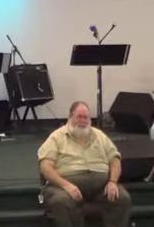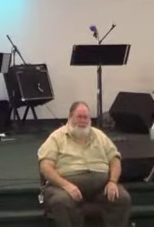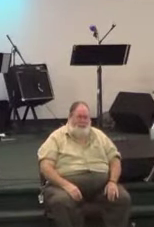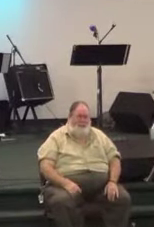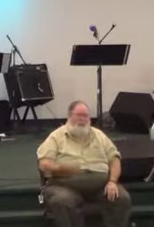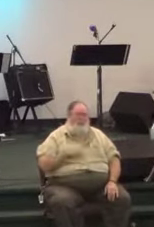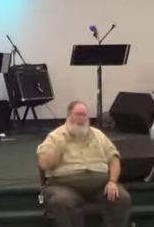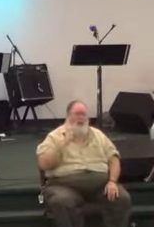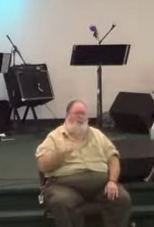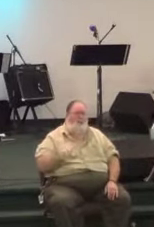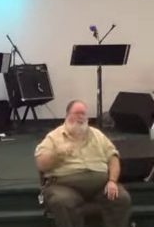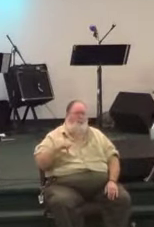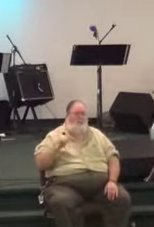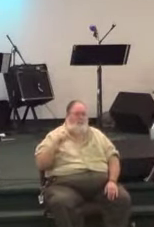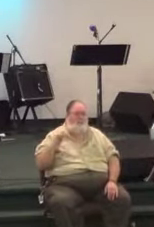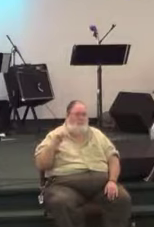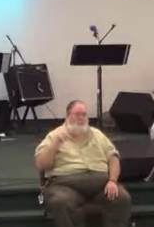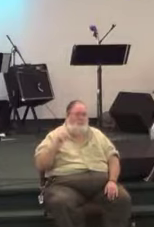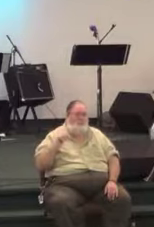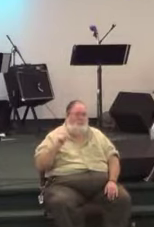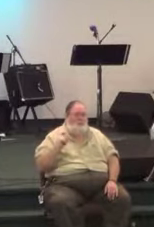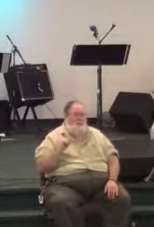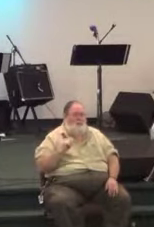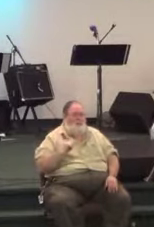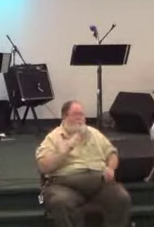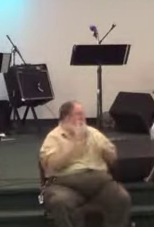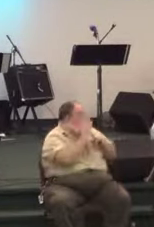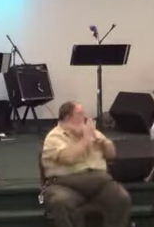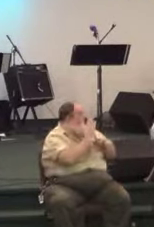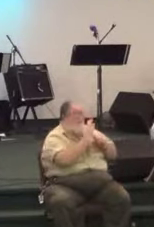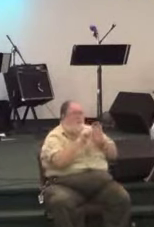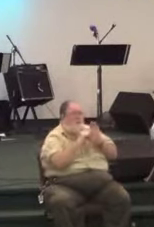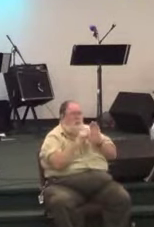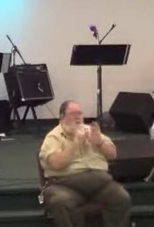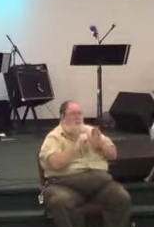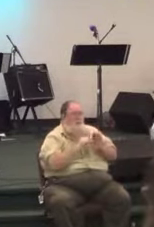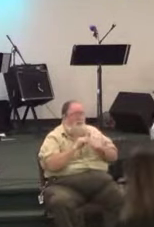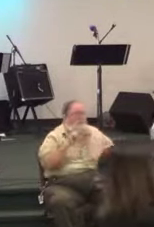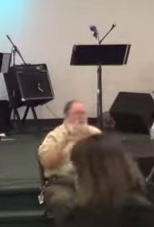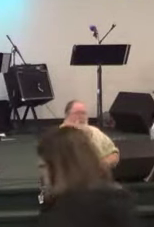I'm going to have Pat put up our scripture, 2 Corinthians 9.